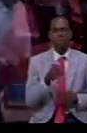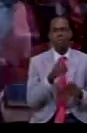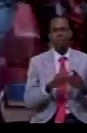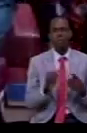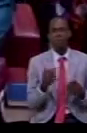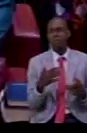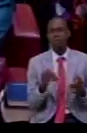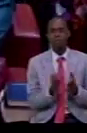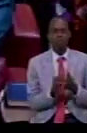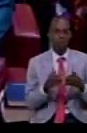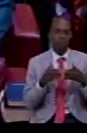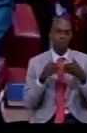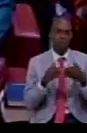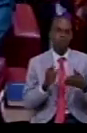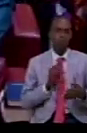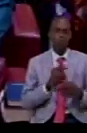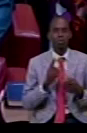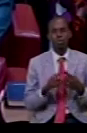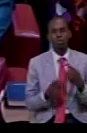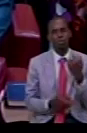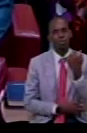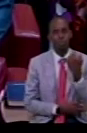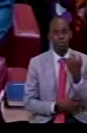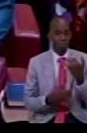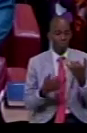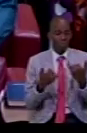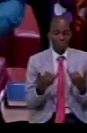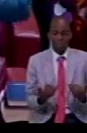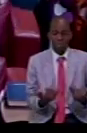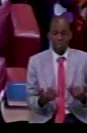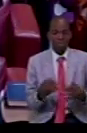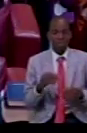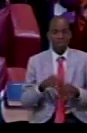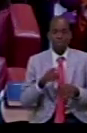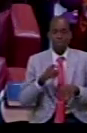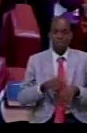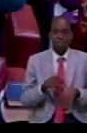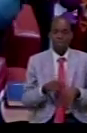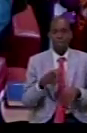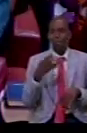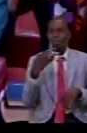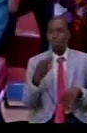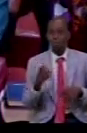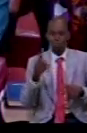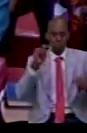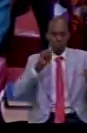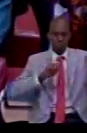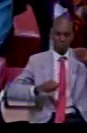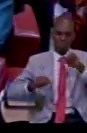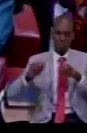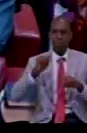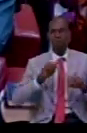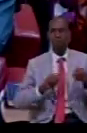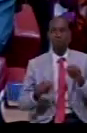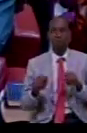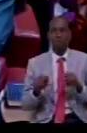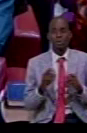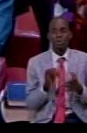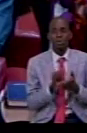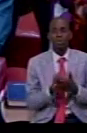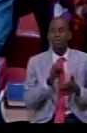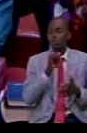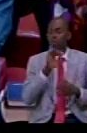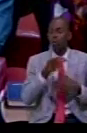of technology, that you go into the net, it is not always it's not only the things you want to see that you see, that you'll